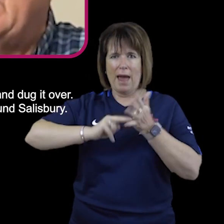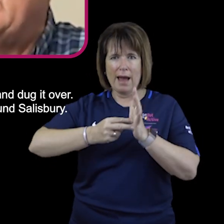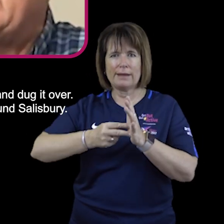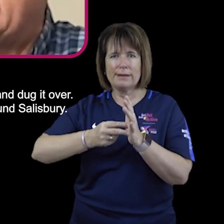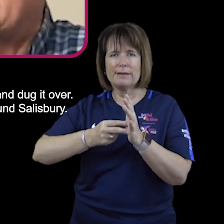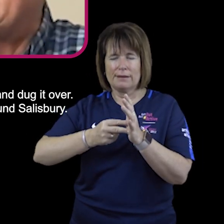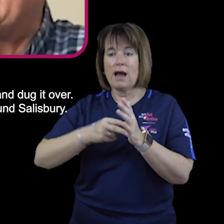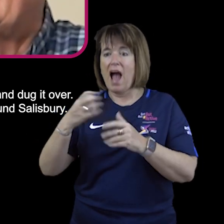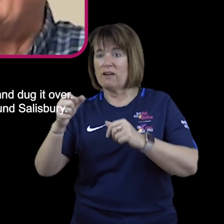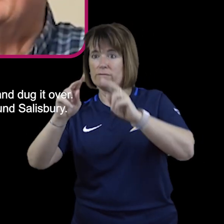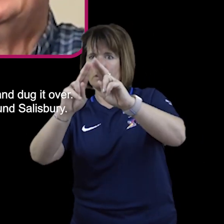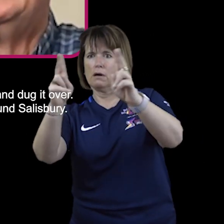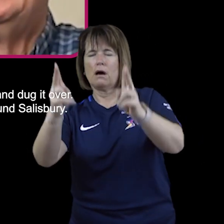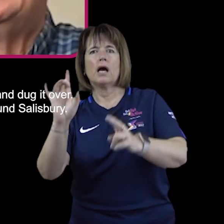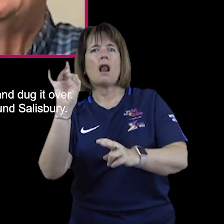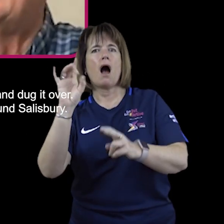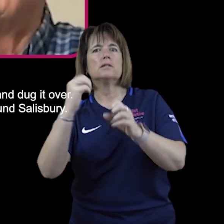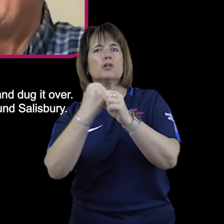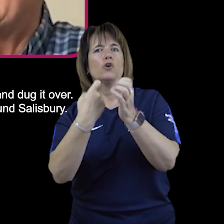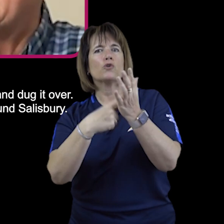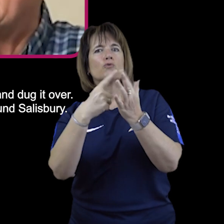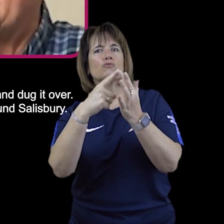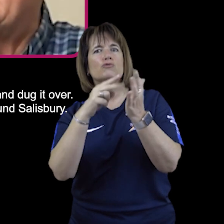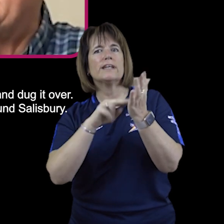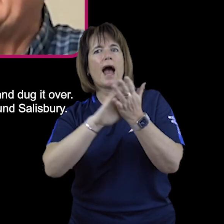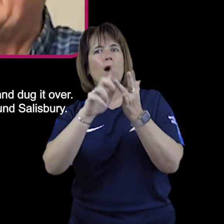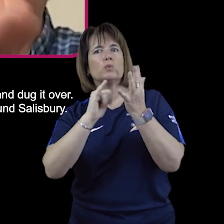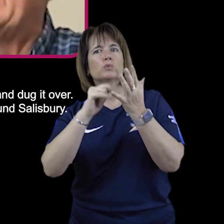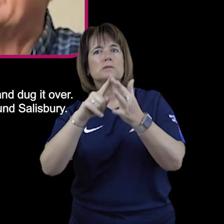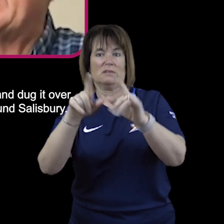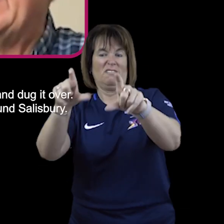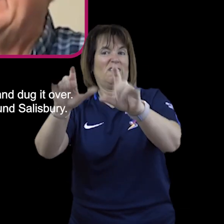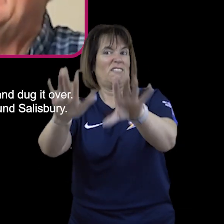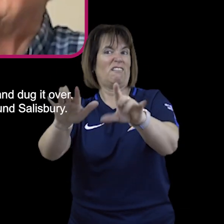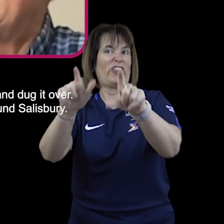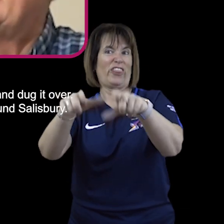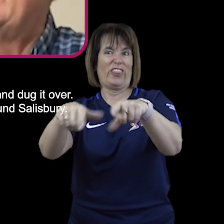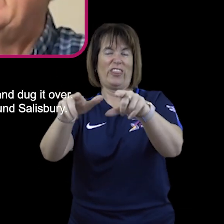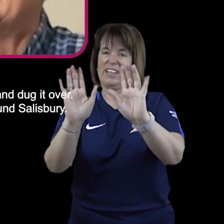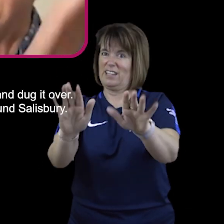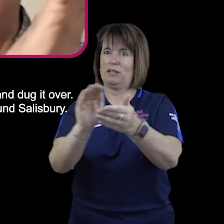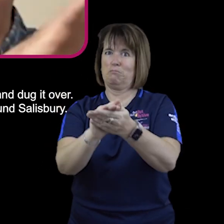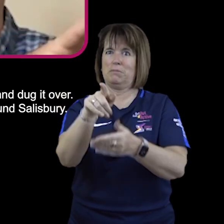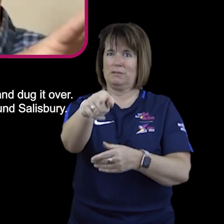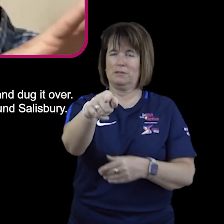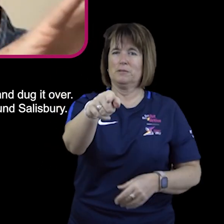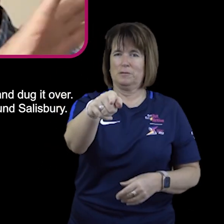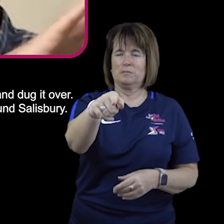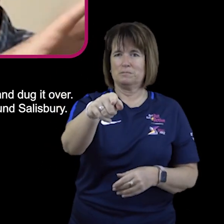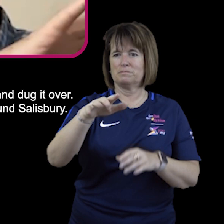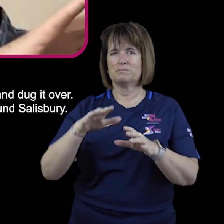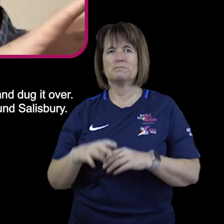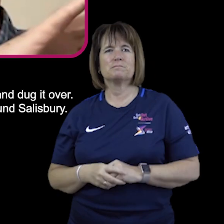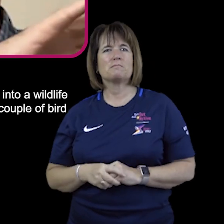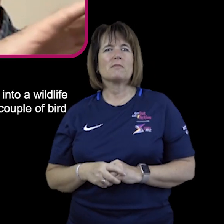the community garden. She's done several gardens around Salisbury. So she had a plan. Okay. There was no greenhouse left there, so we